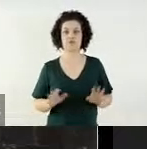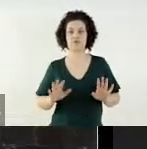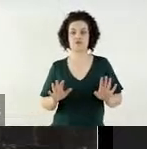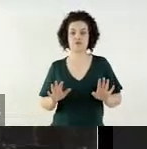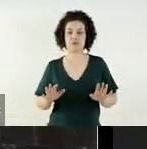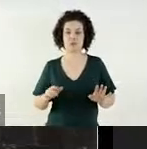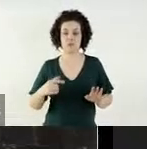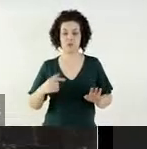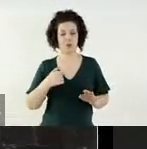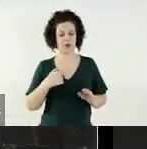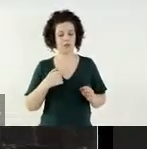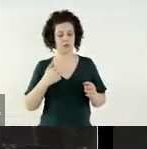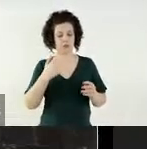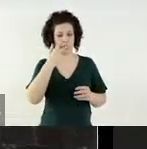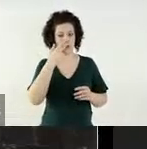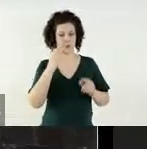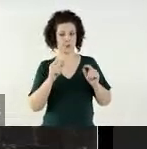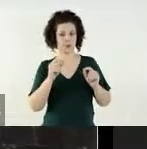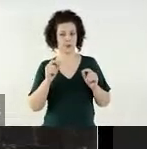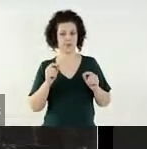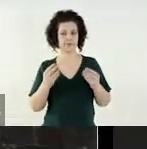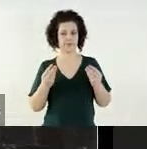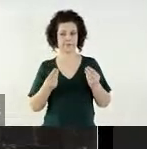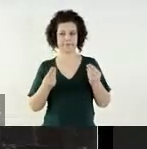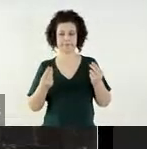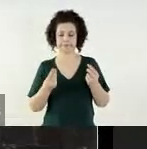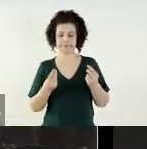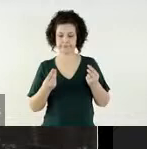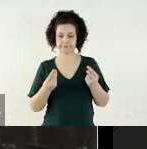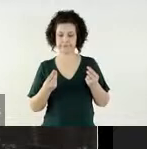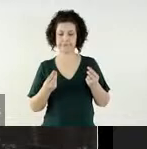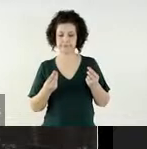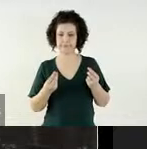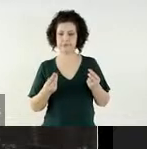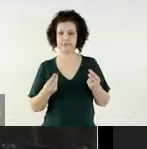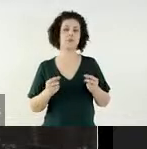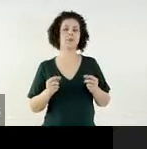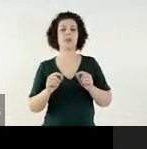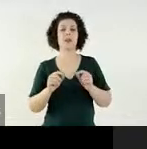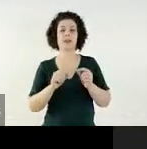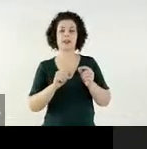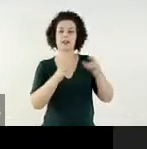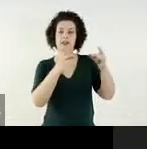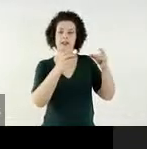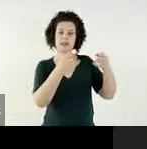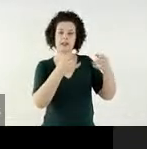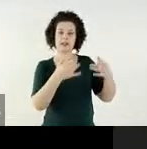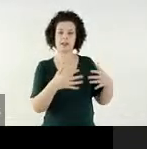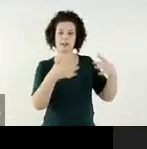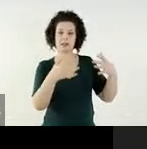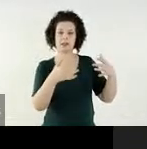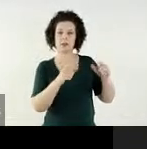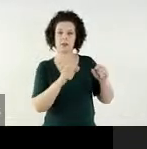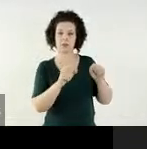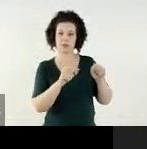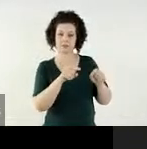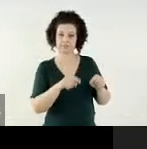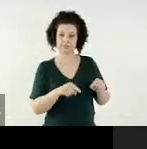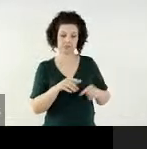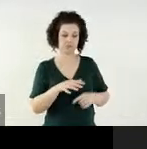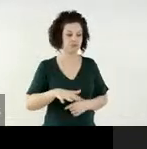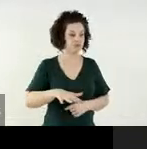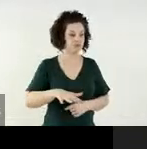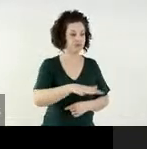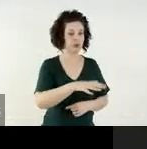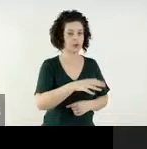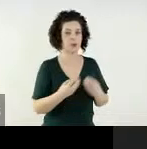of clothing describes a general state of threatlessness. It is a way, I might